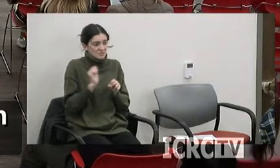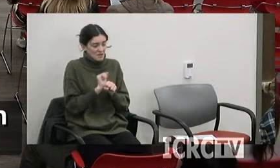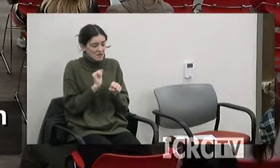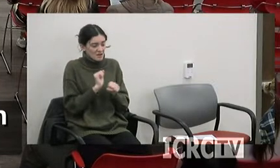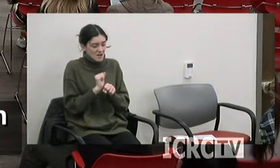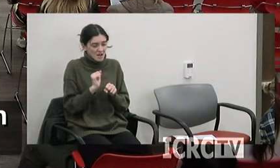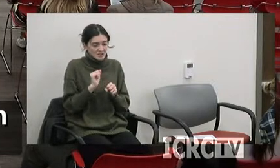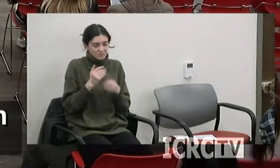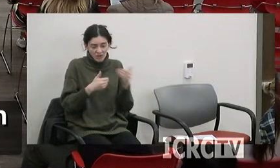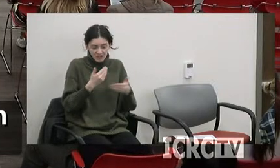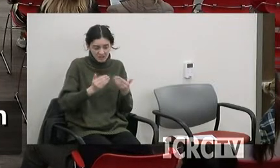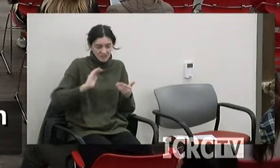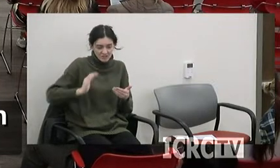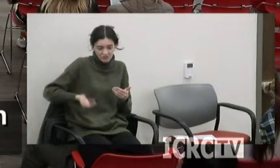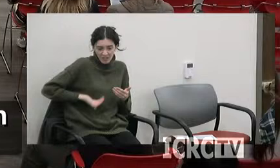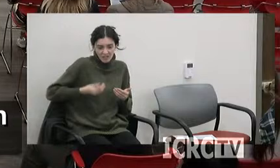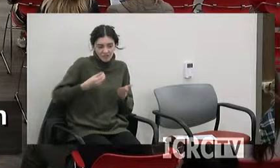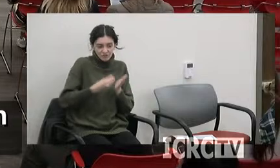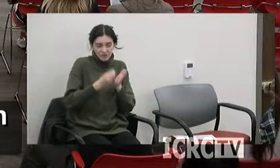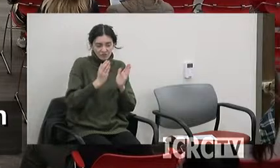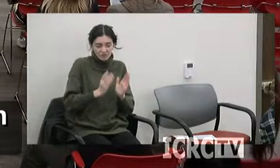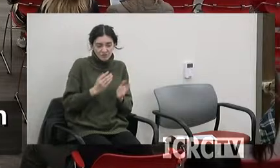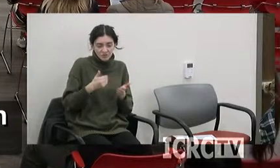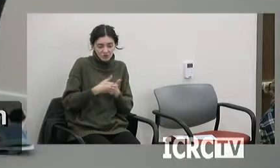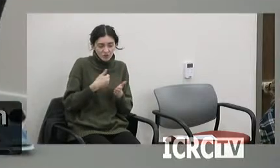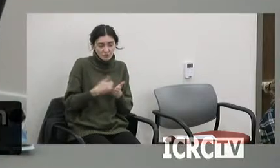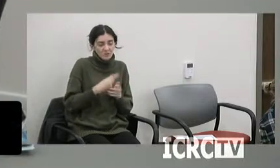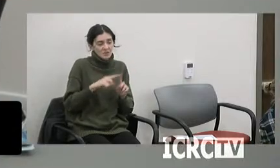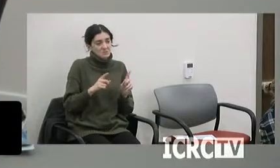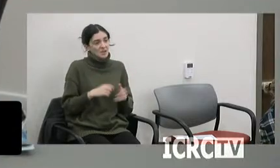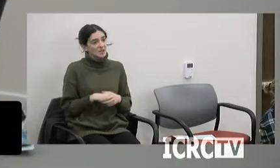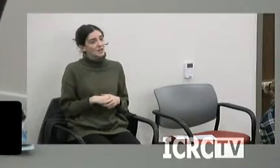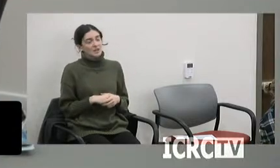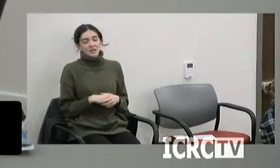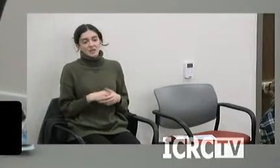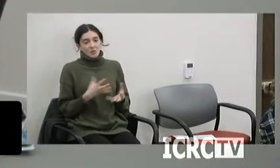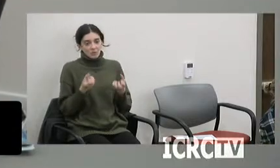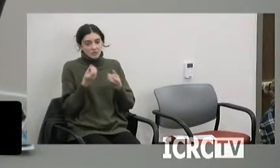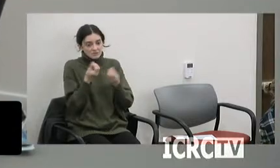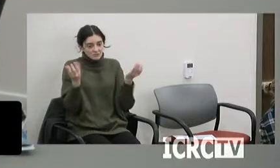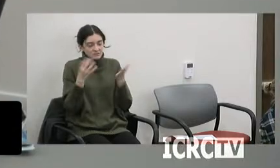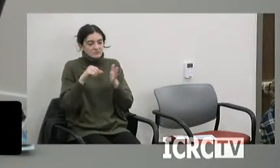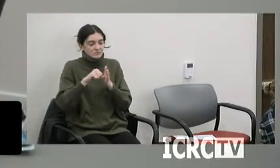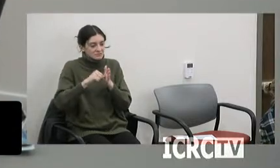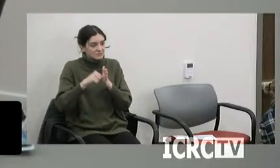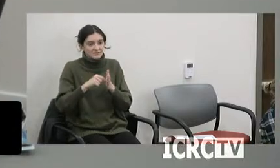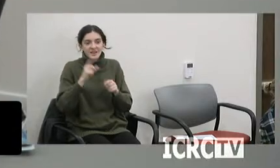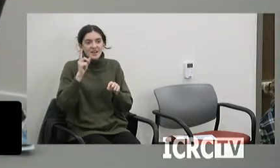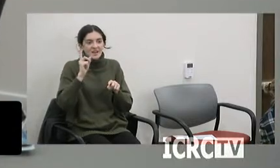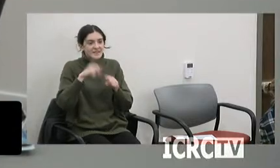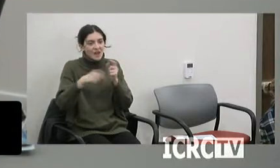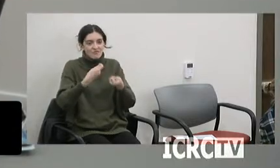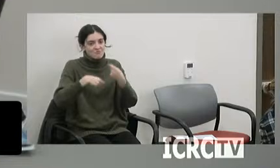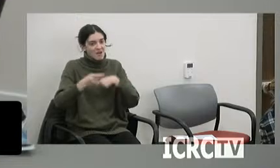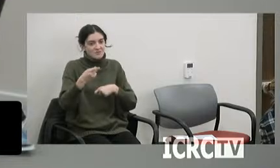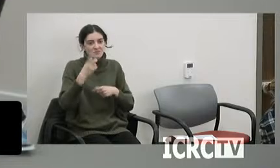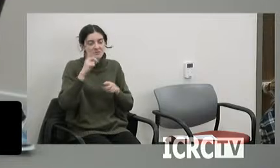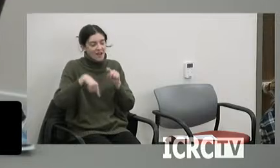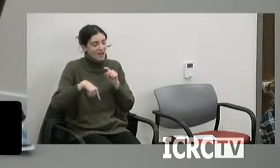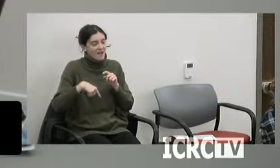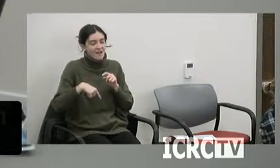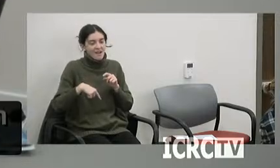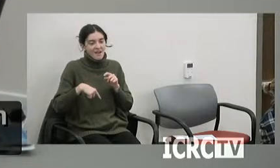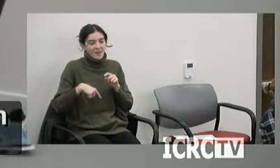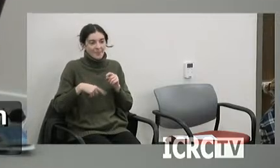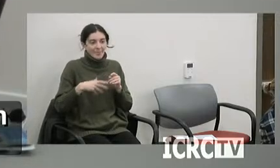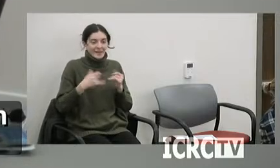treasurer. But I think it's not an understatement to say you'll be irreplaceable. But our job as a board is to